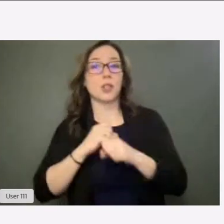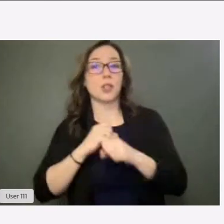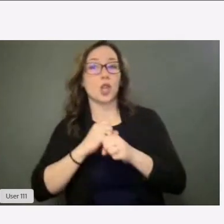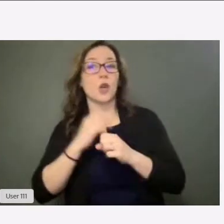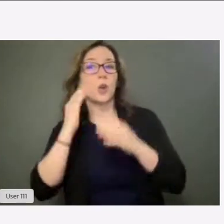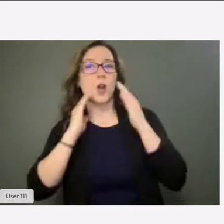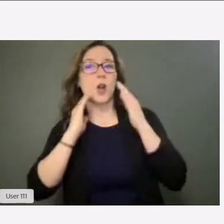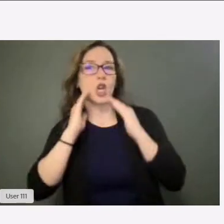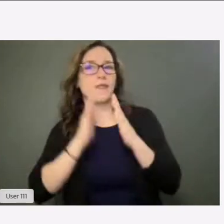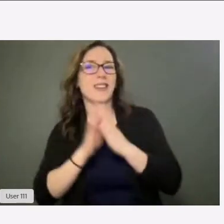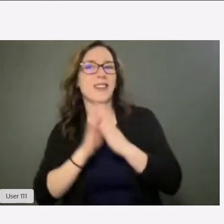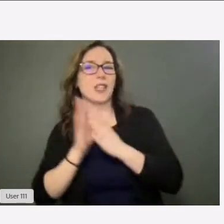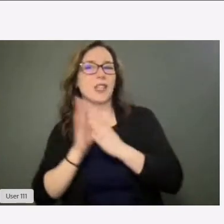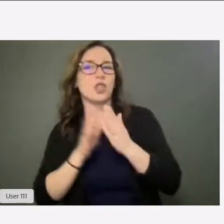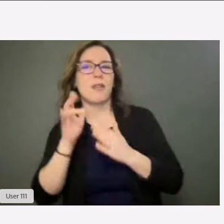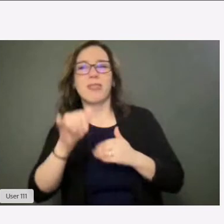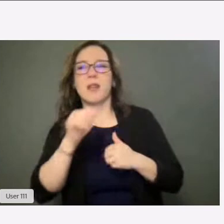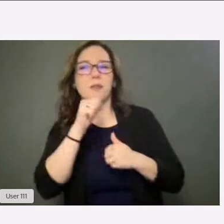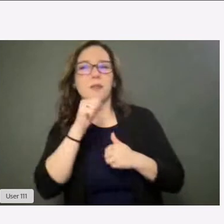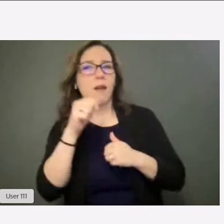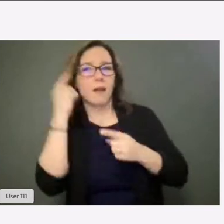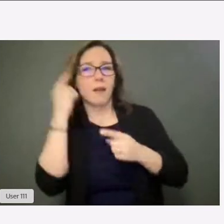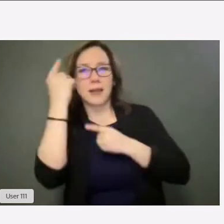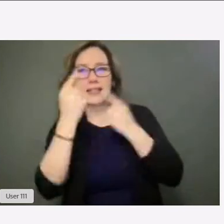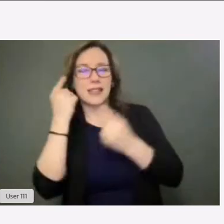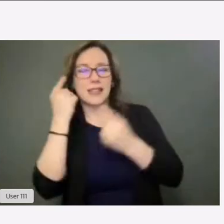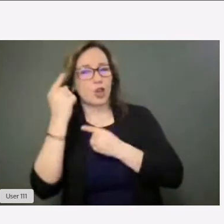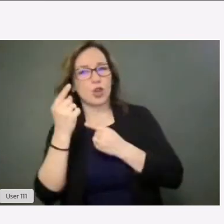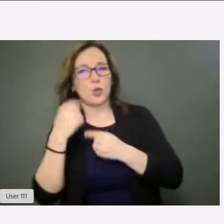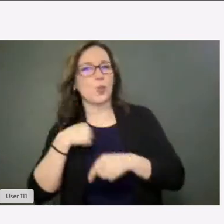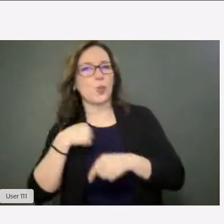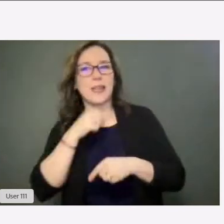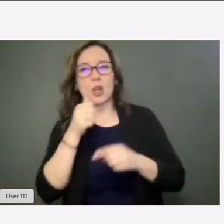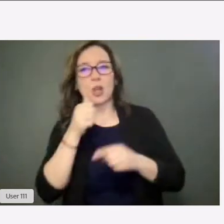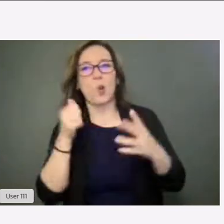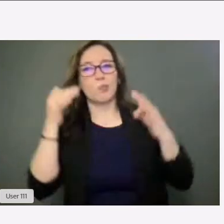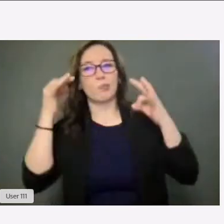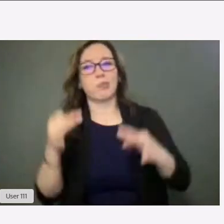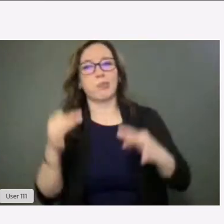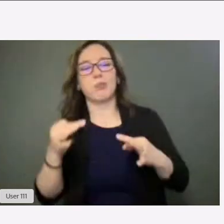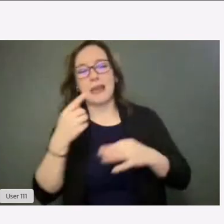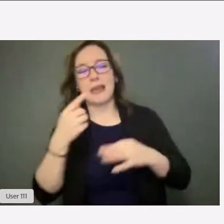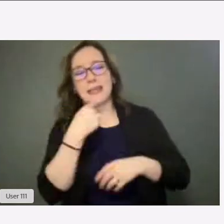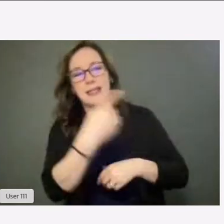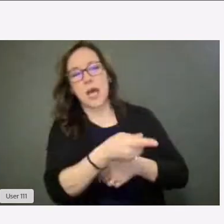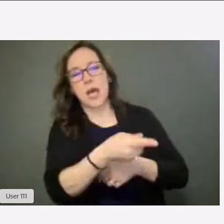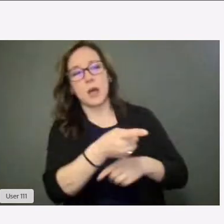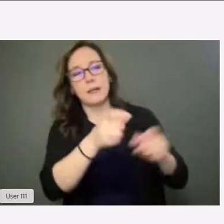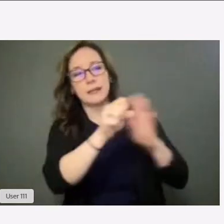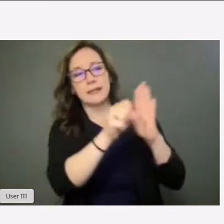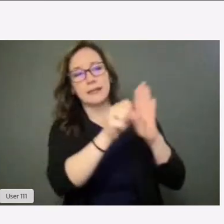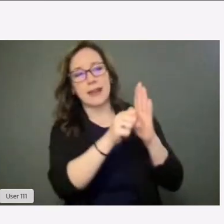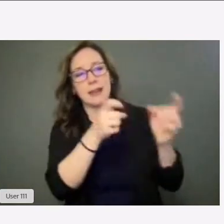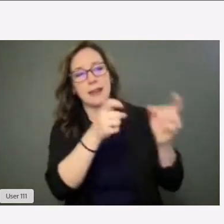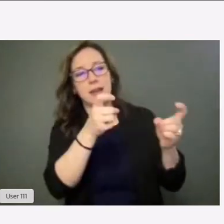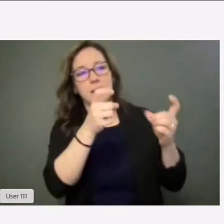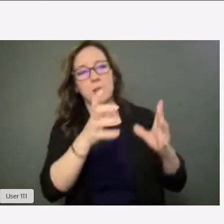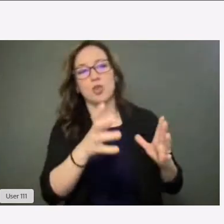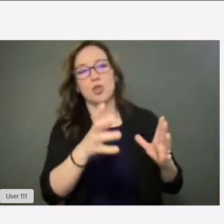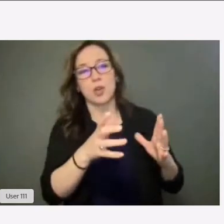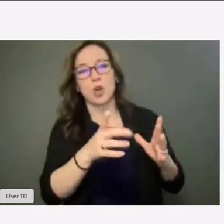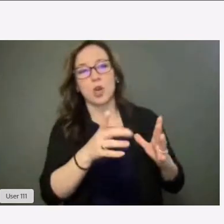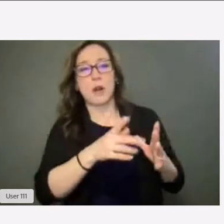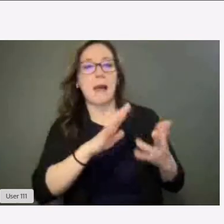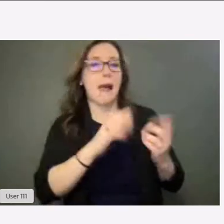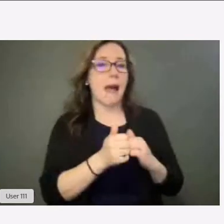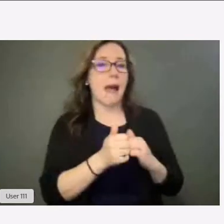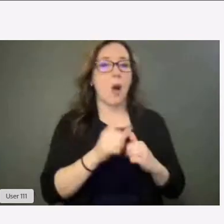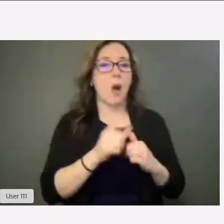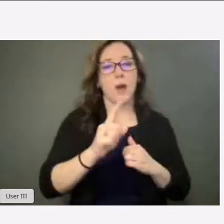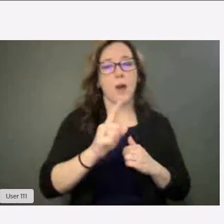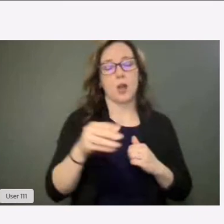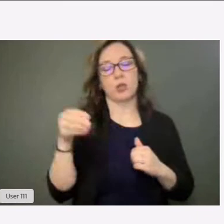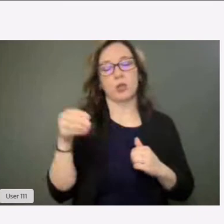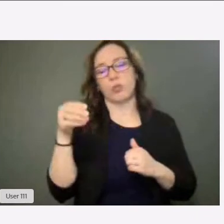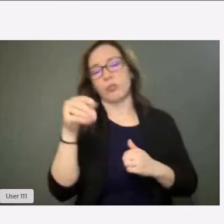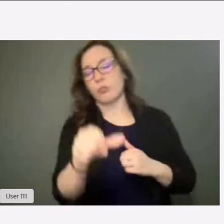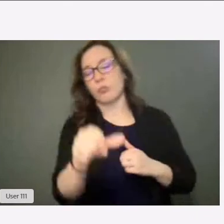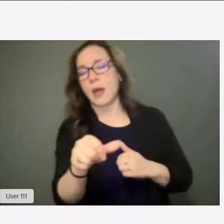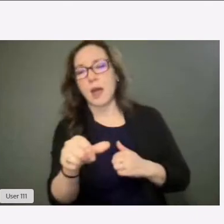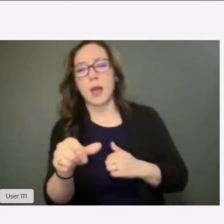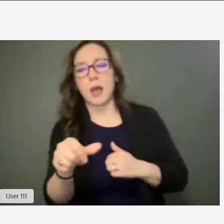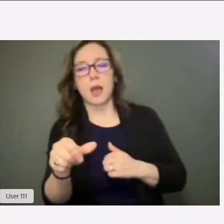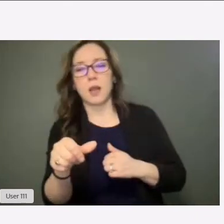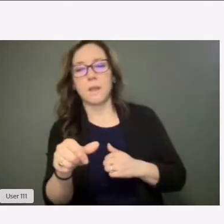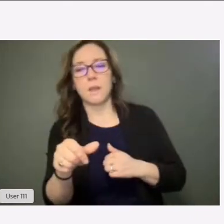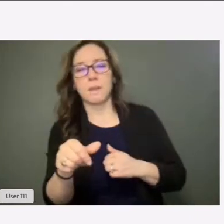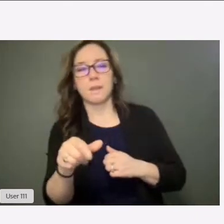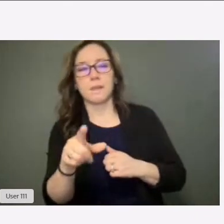not a consideration. And we don't dictate to the state administrative agency how or where to allocate that funding, except that they have to